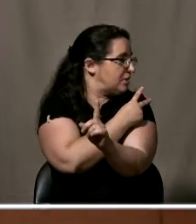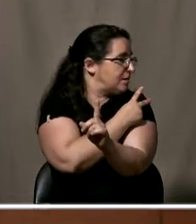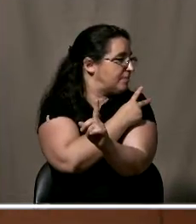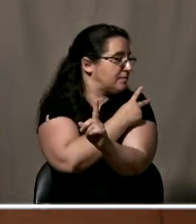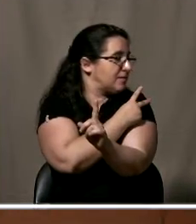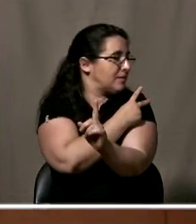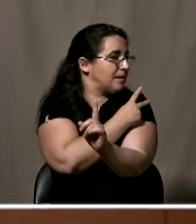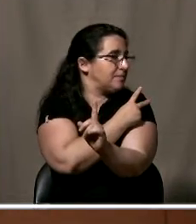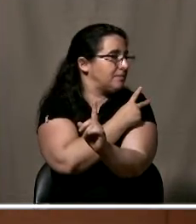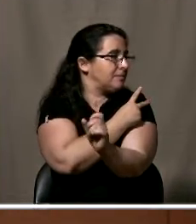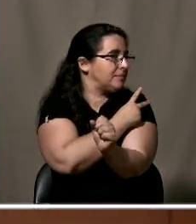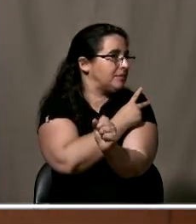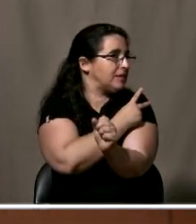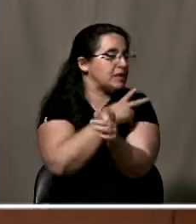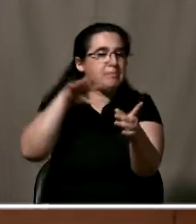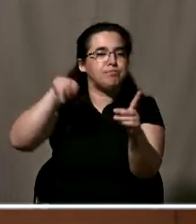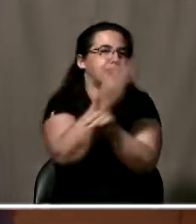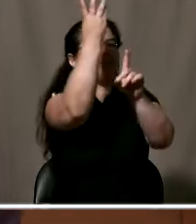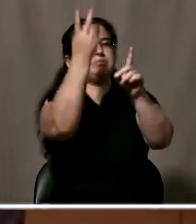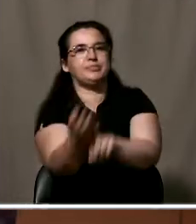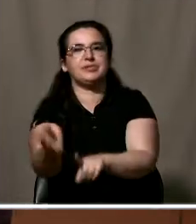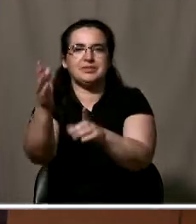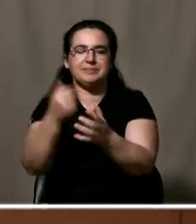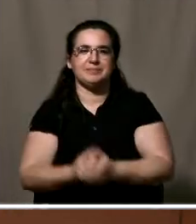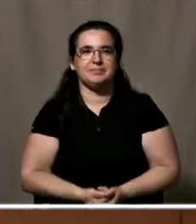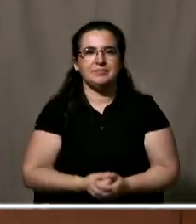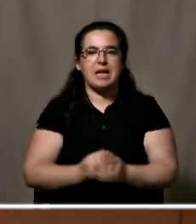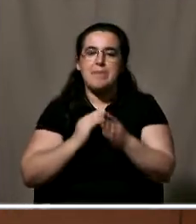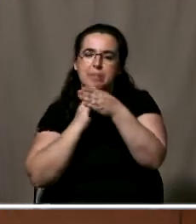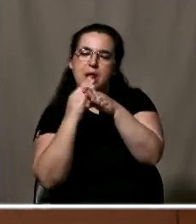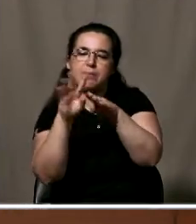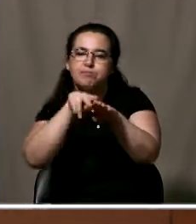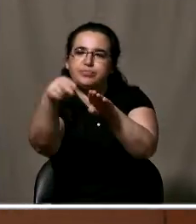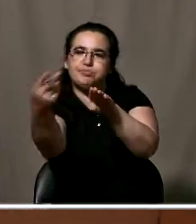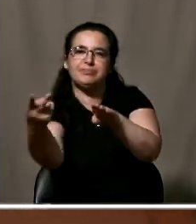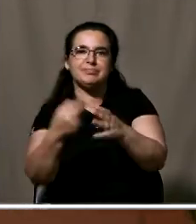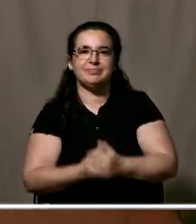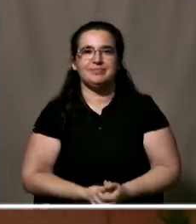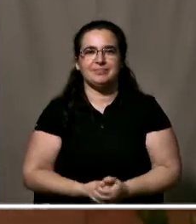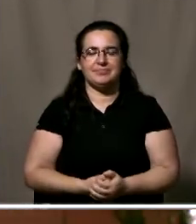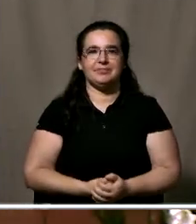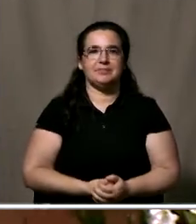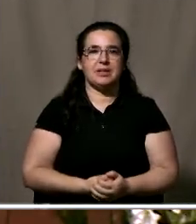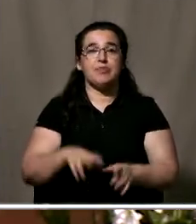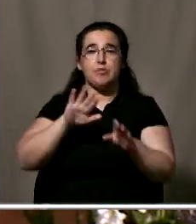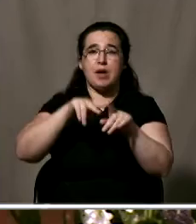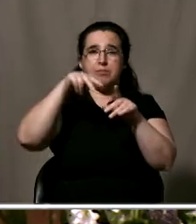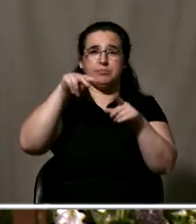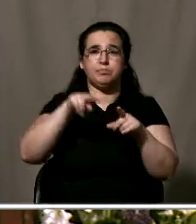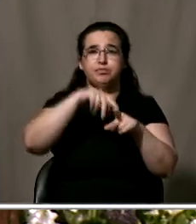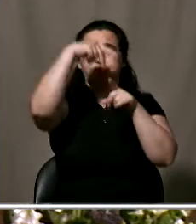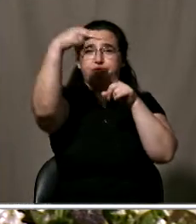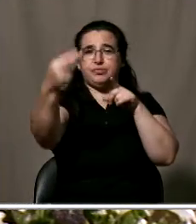the sidewalk up into the grass. E despistou-se e foi para a relva. Went flying off his scooter. Voou, foi projetado. Scraped